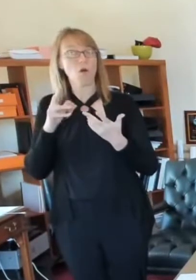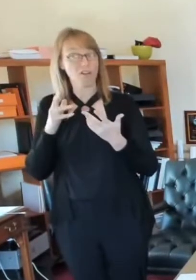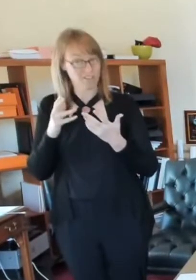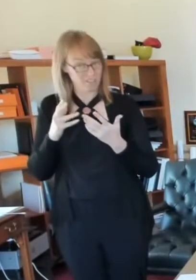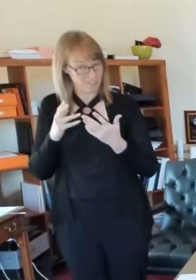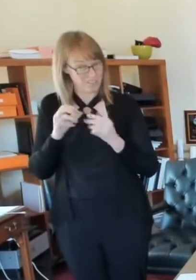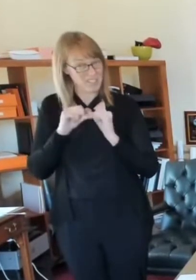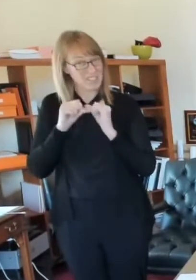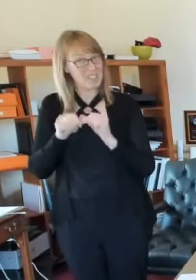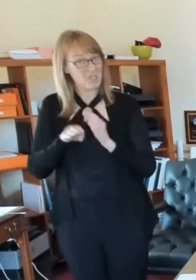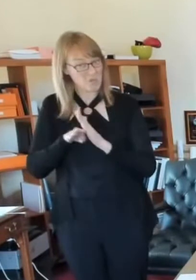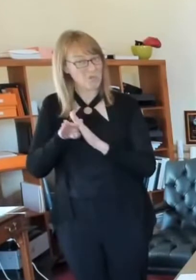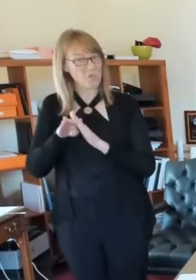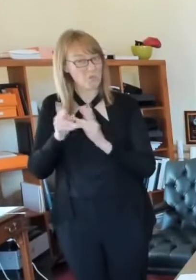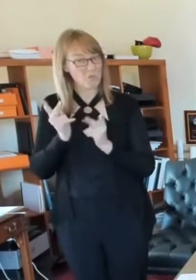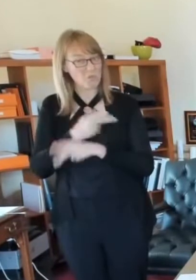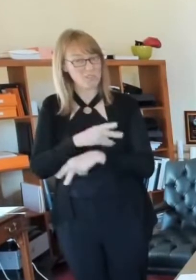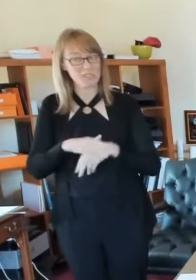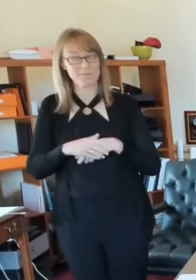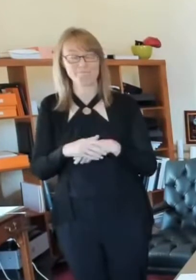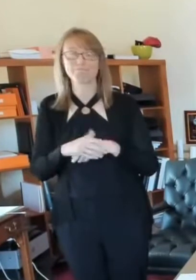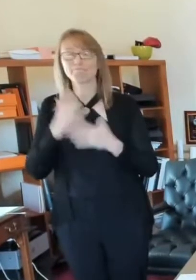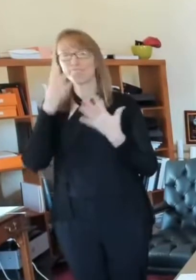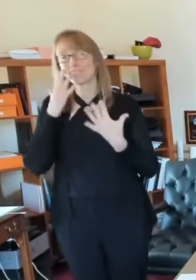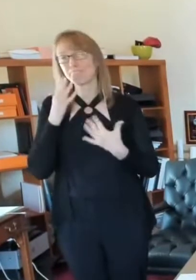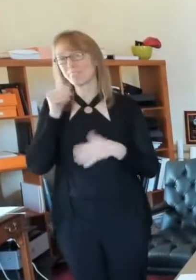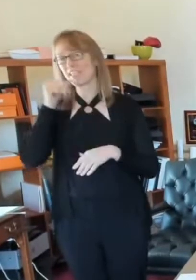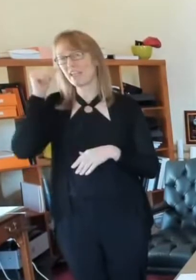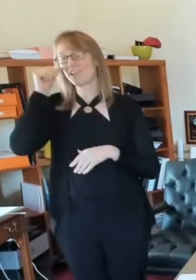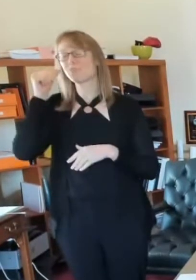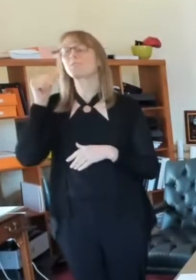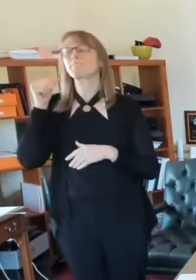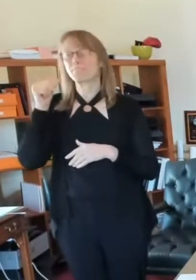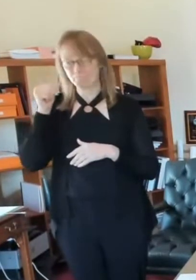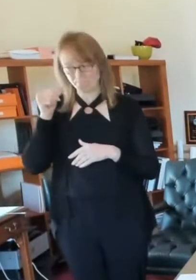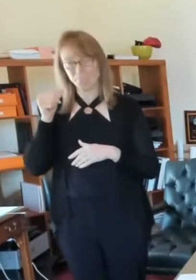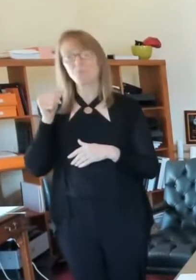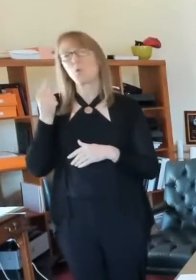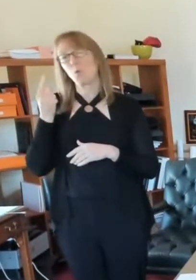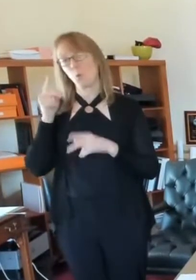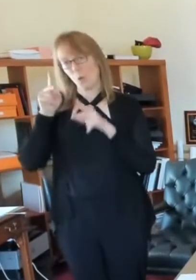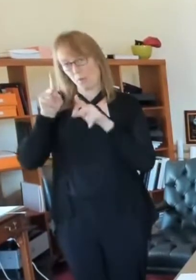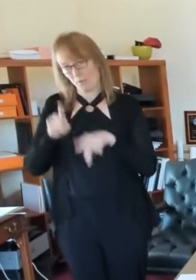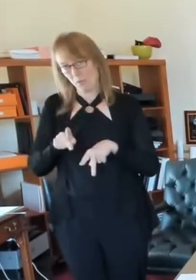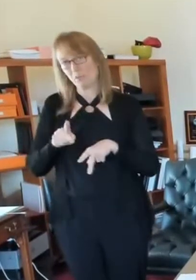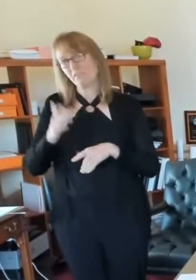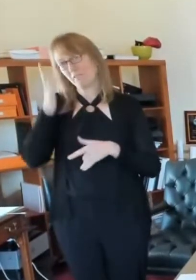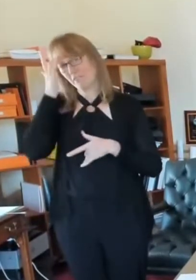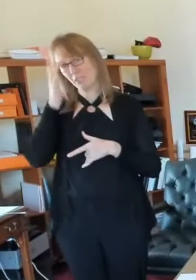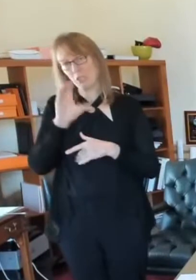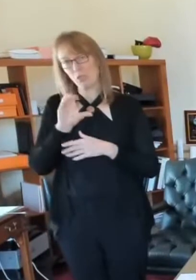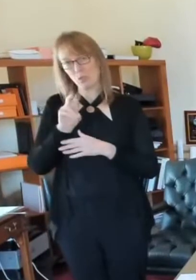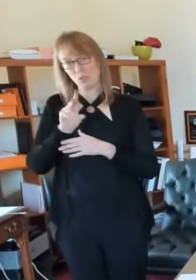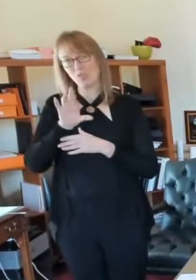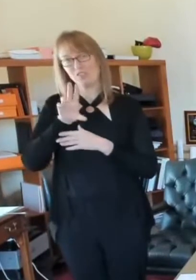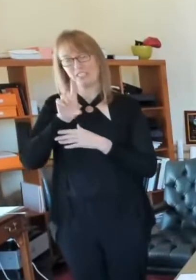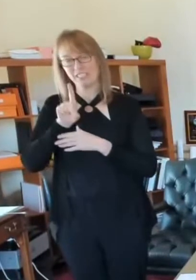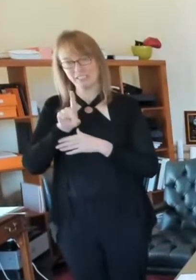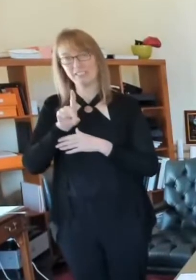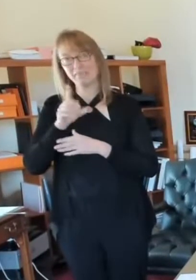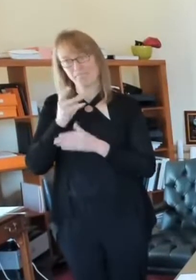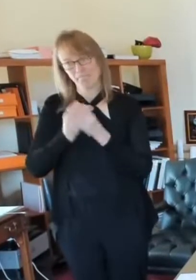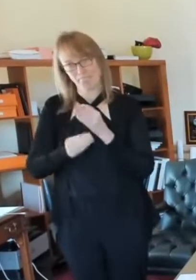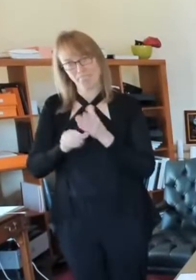did also report yesterday we had one death, COVID-related death. We have not had a COVID-related death in